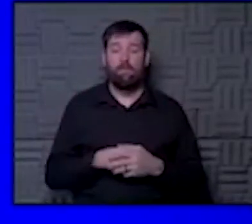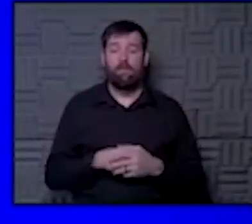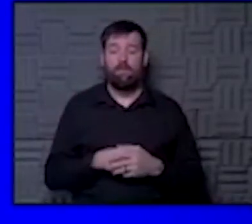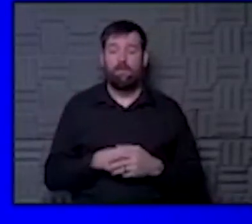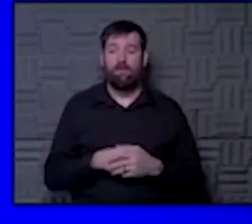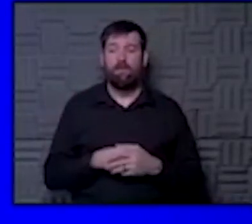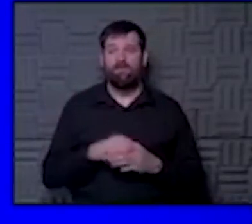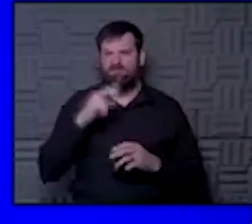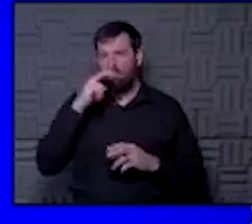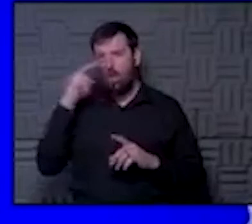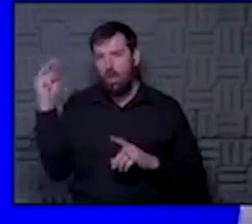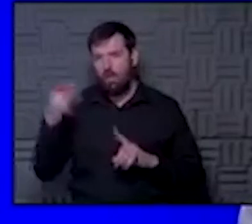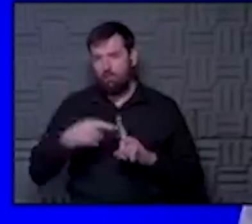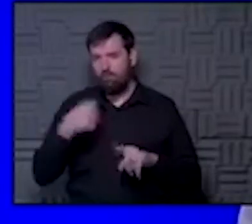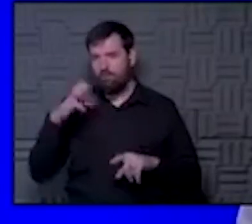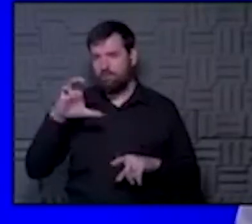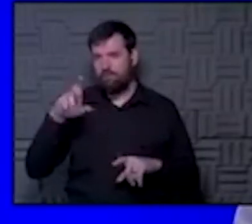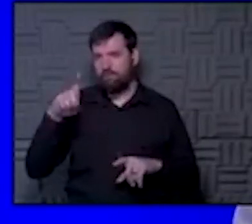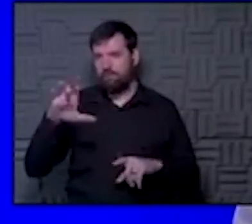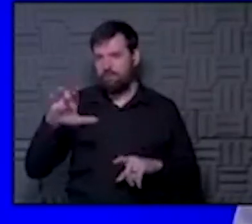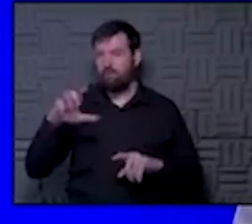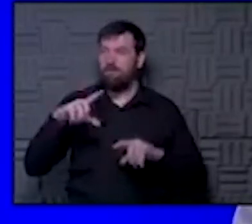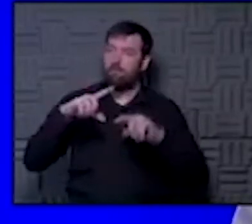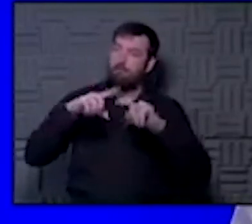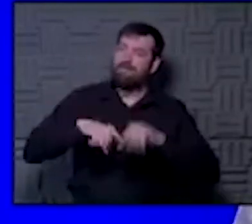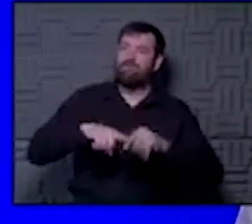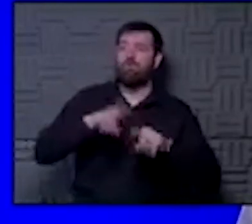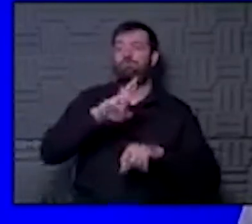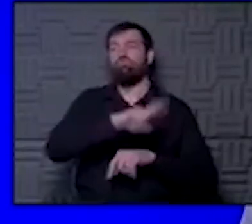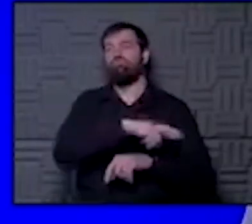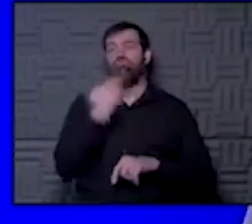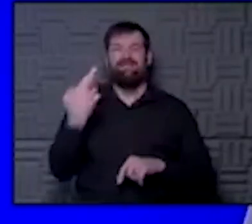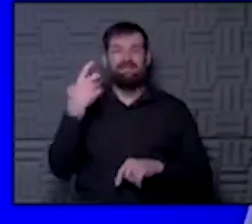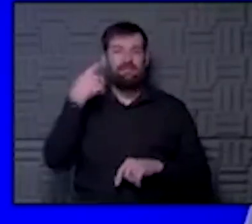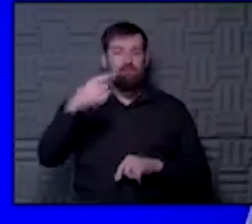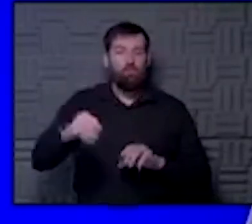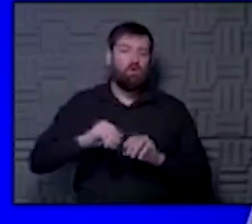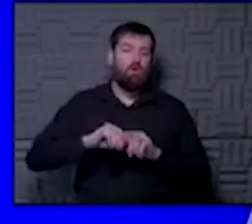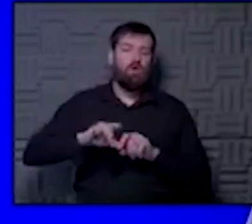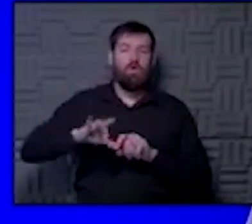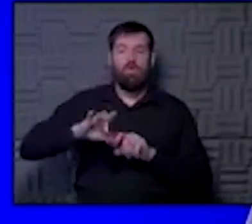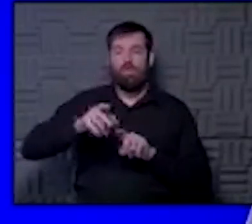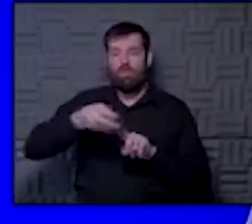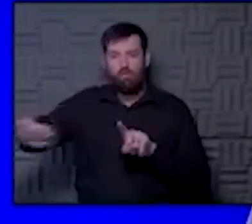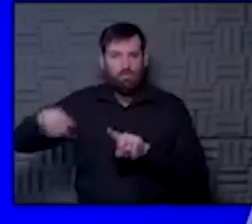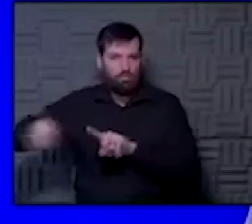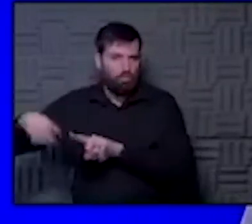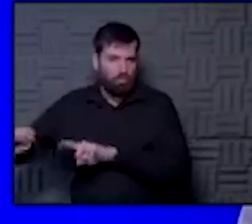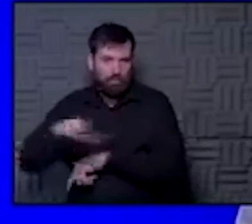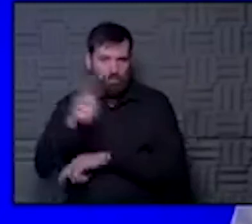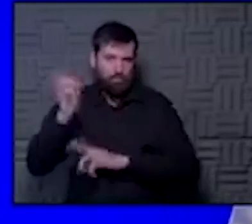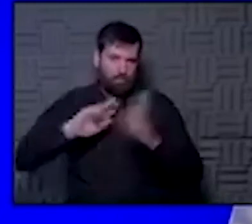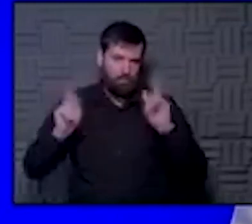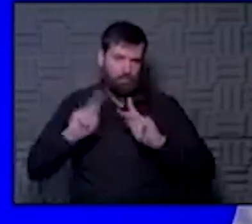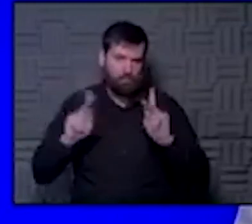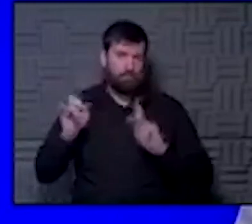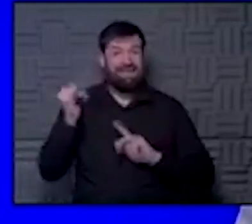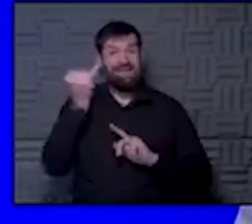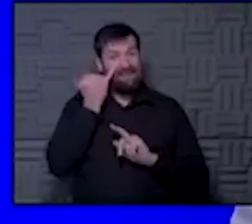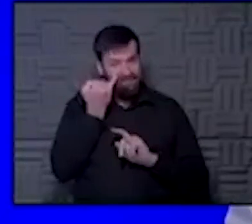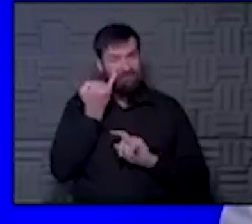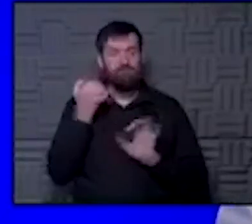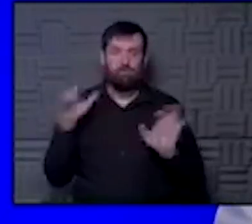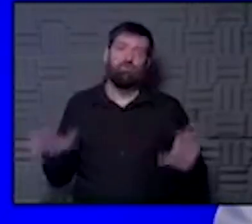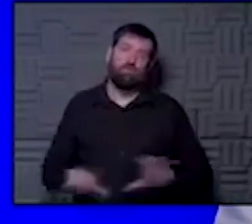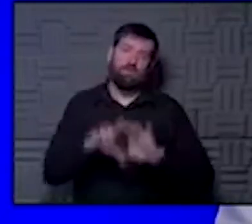look on the CDC, is they are basing it off the risk of transmission to other people at those certain time points if you are doing that